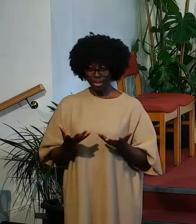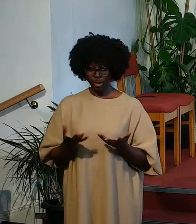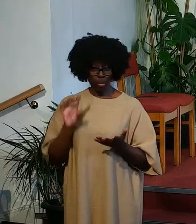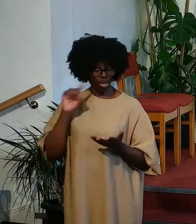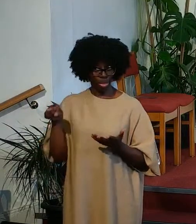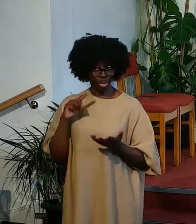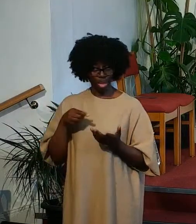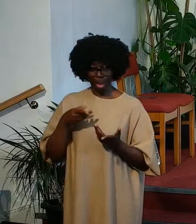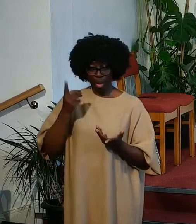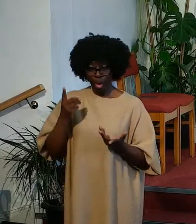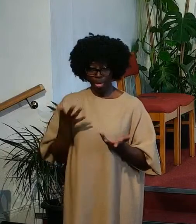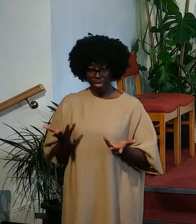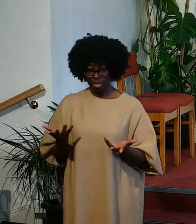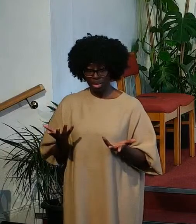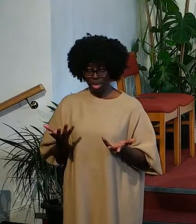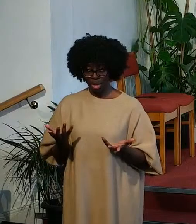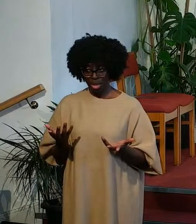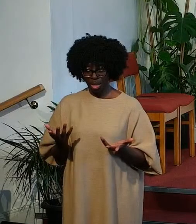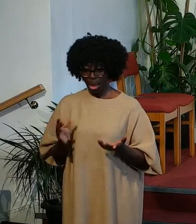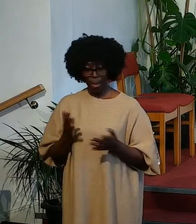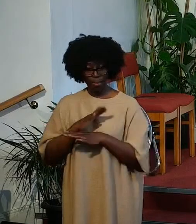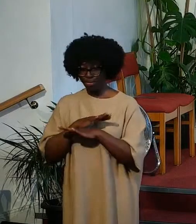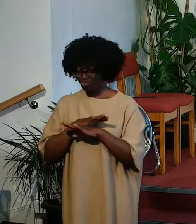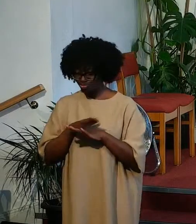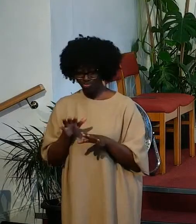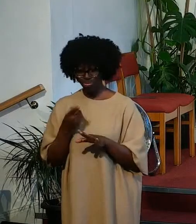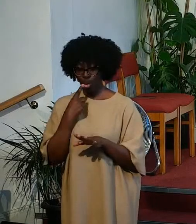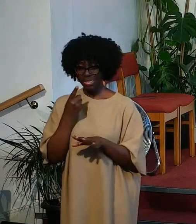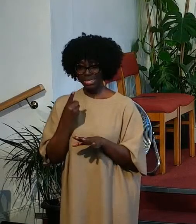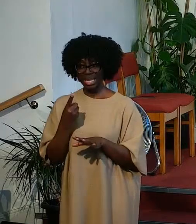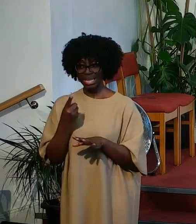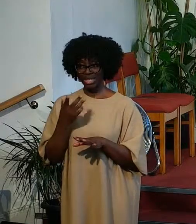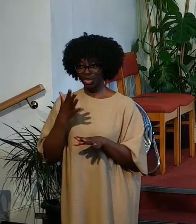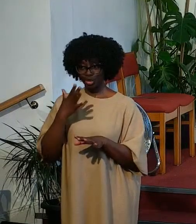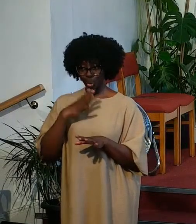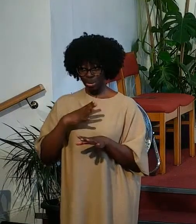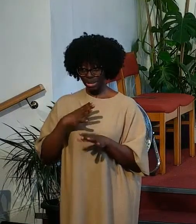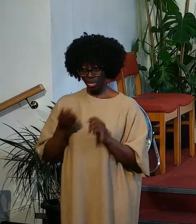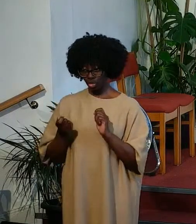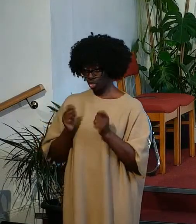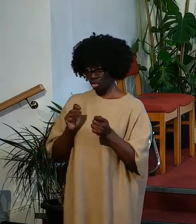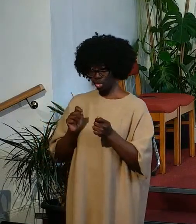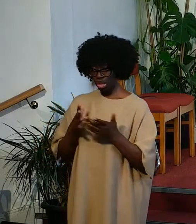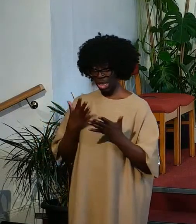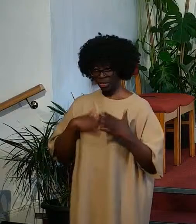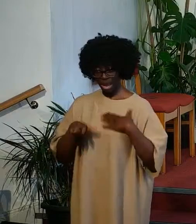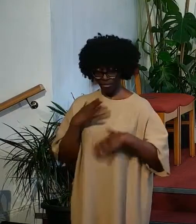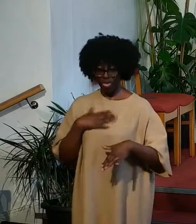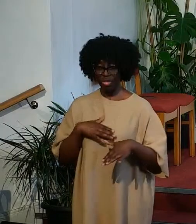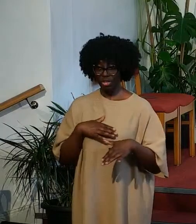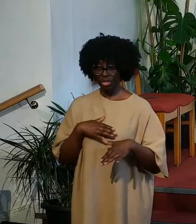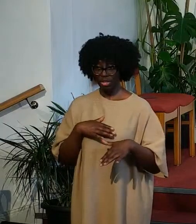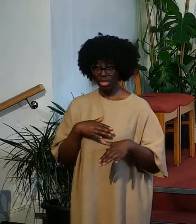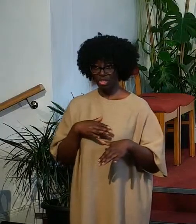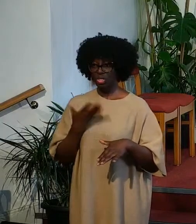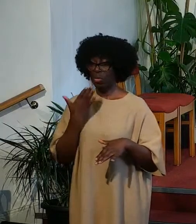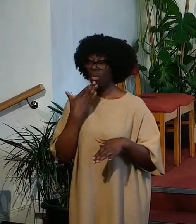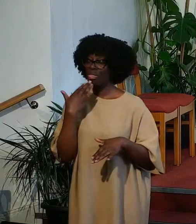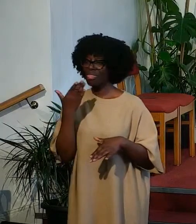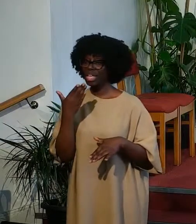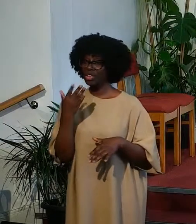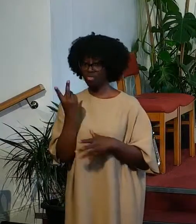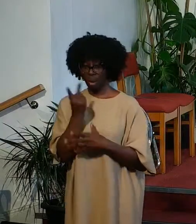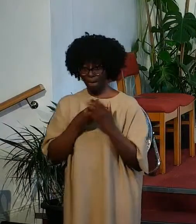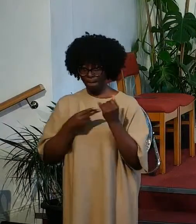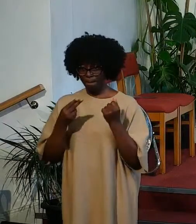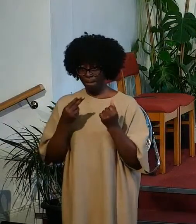that we must not do the things that we need to do to prevent those things from, becoming worse. So thank you for touching both aspects